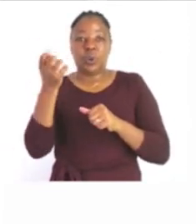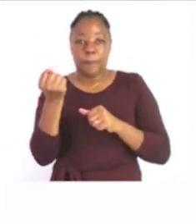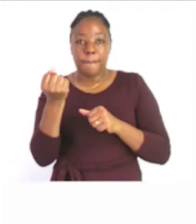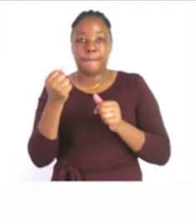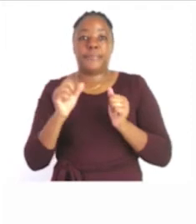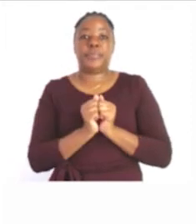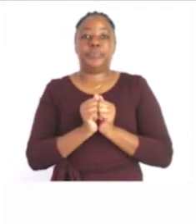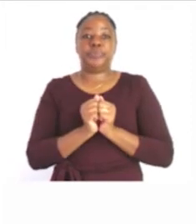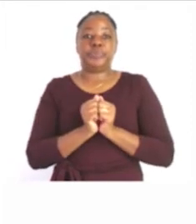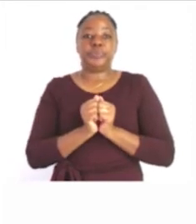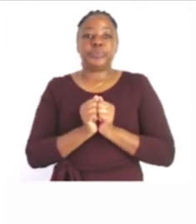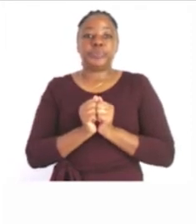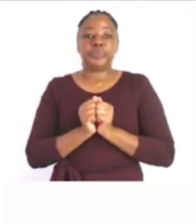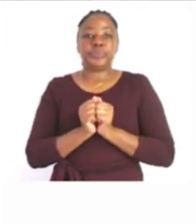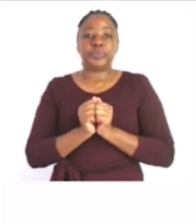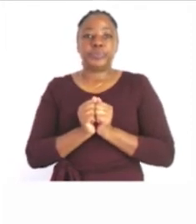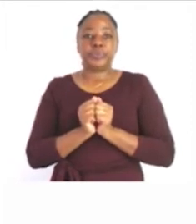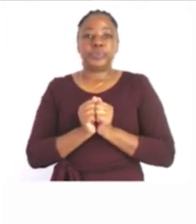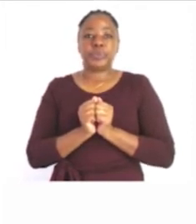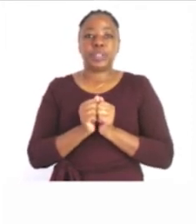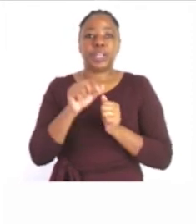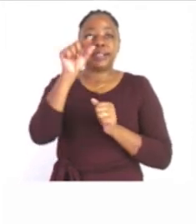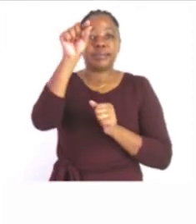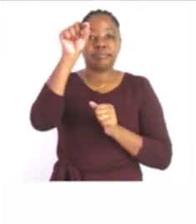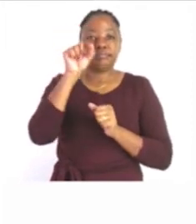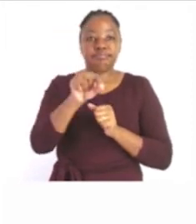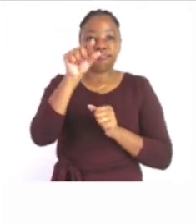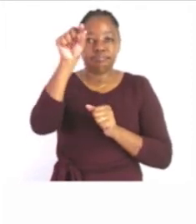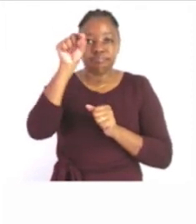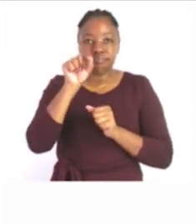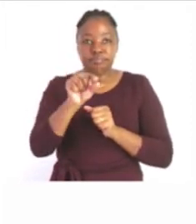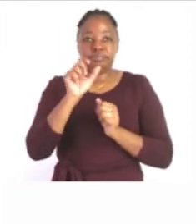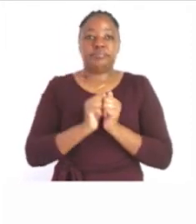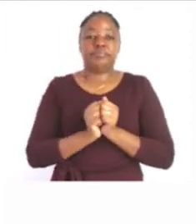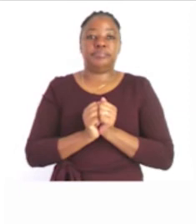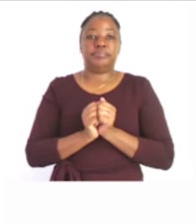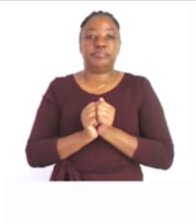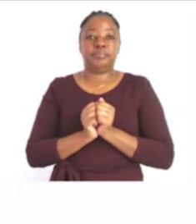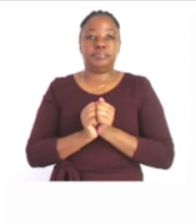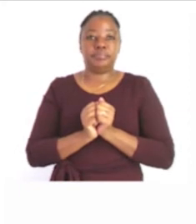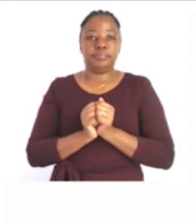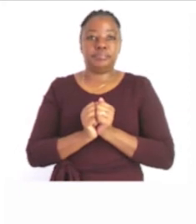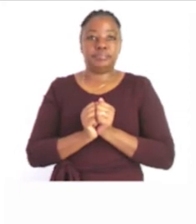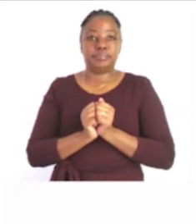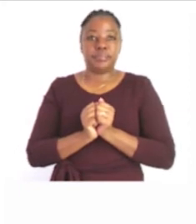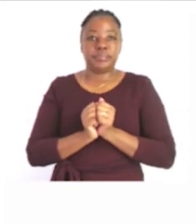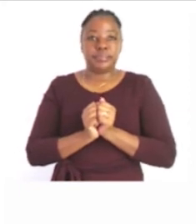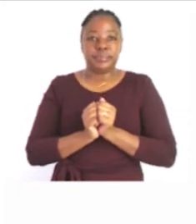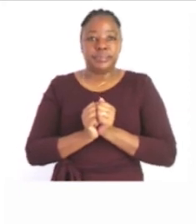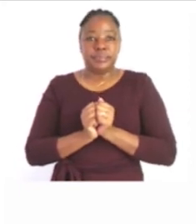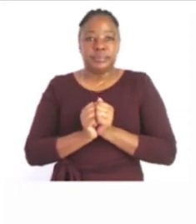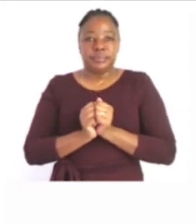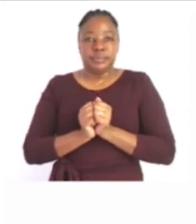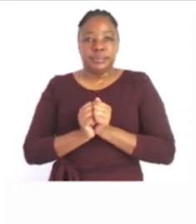when you're using the word box so that you don't make any mistakes. And if you want to be super duper sure,